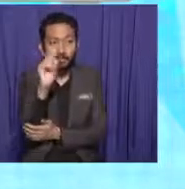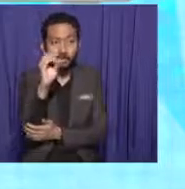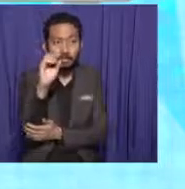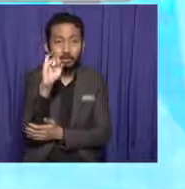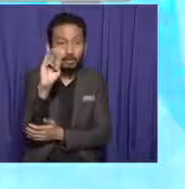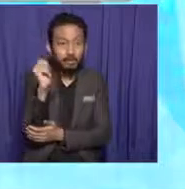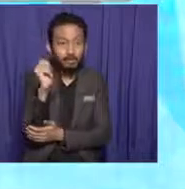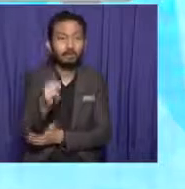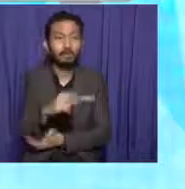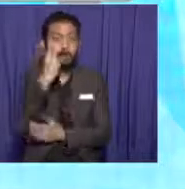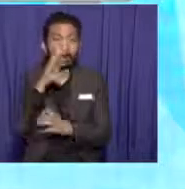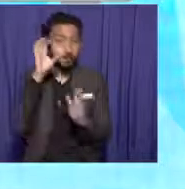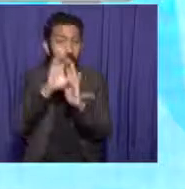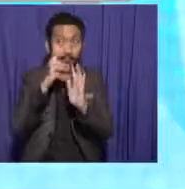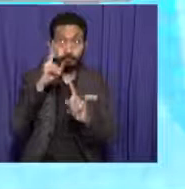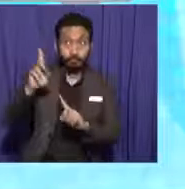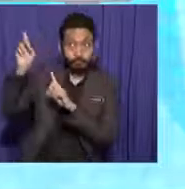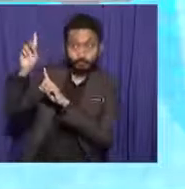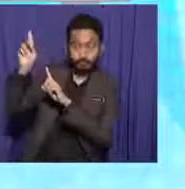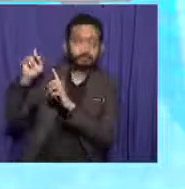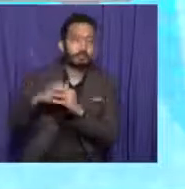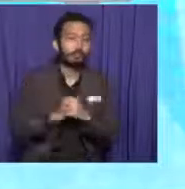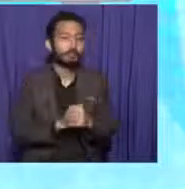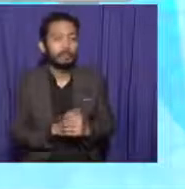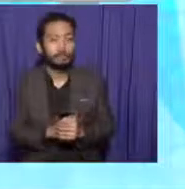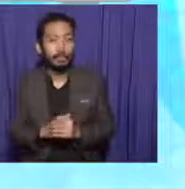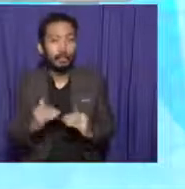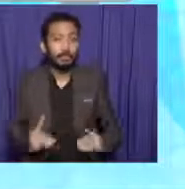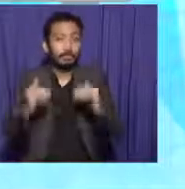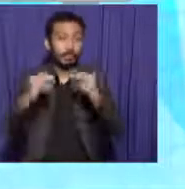Thus, the maximum voltage V naught is equal to